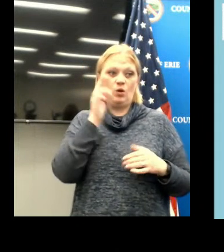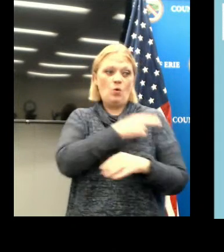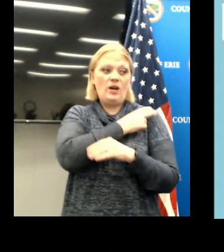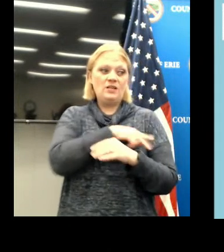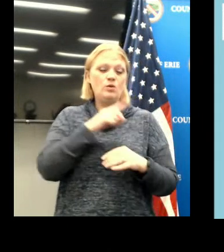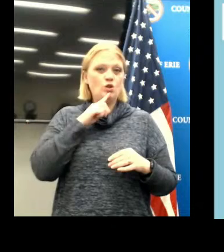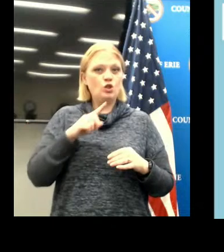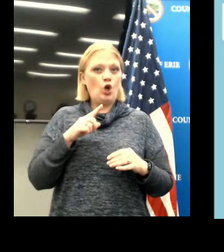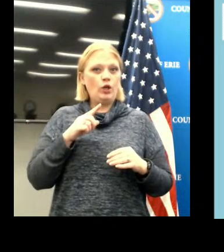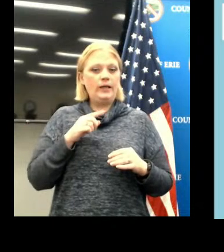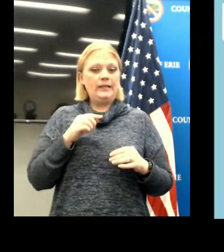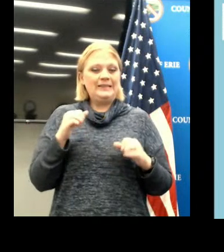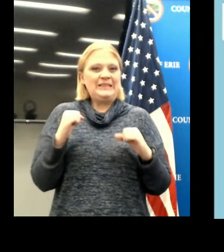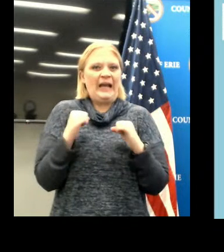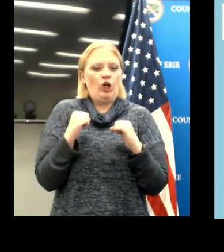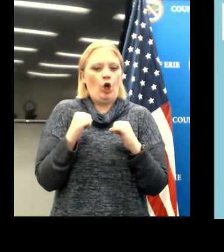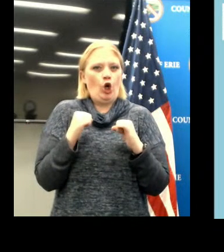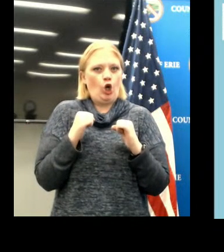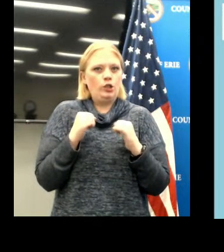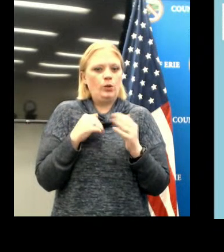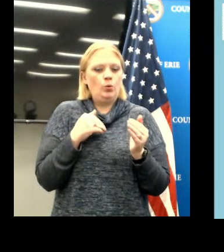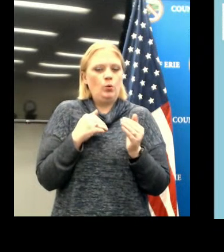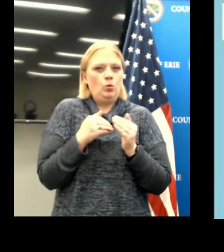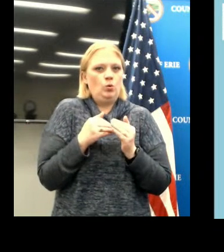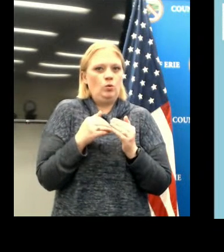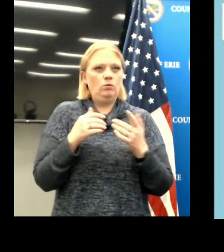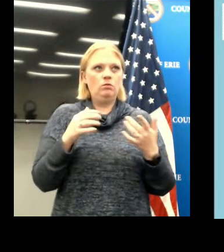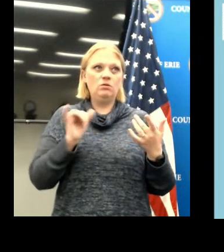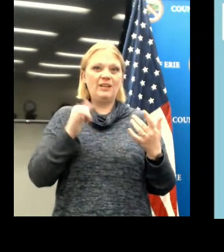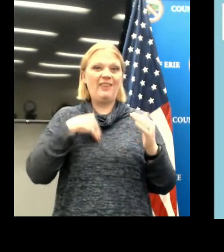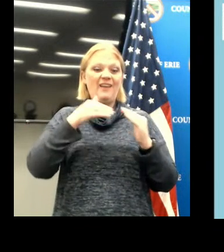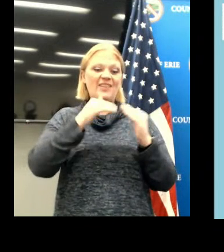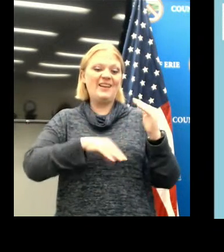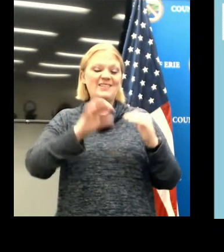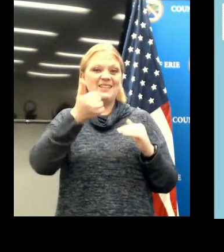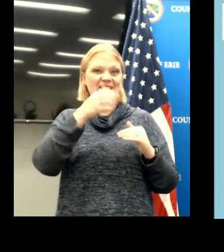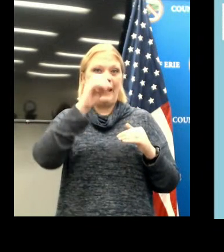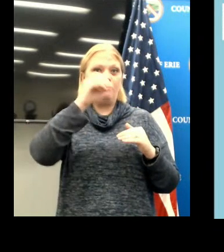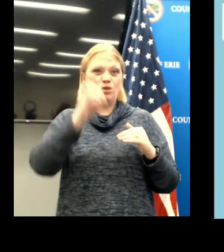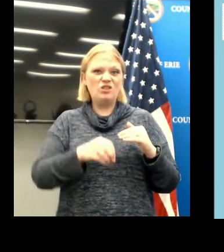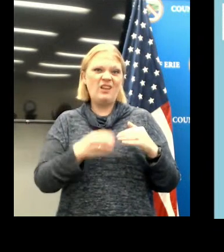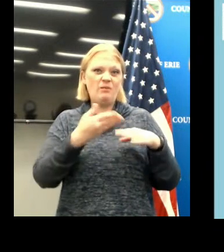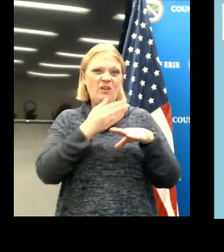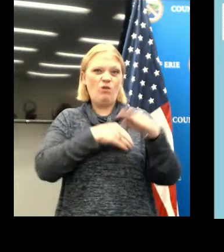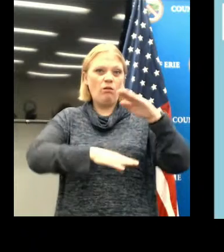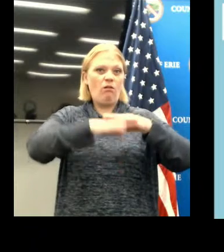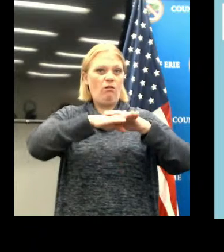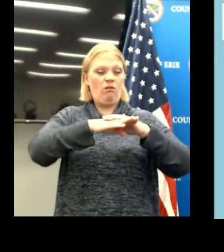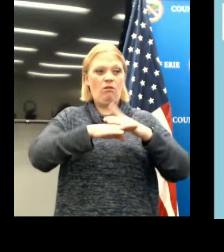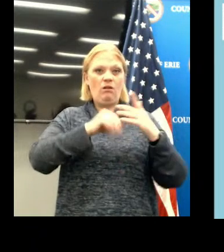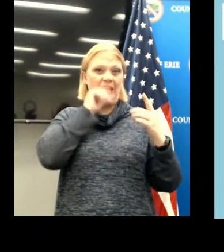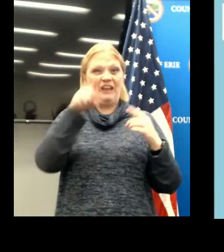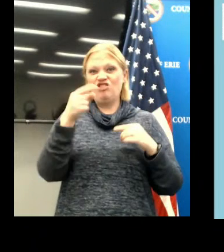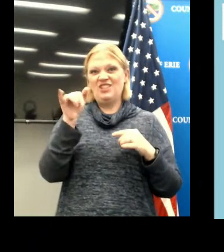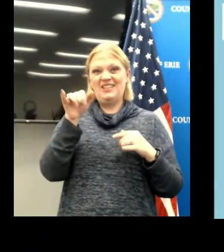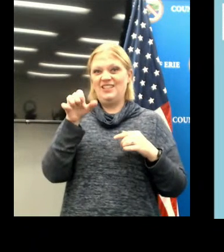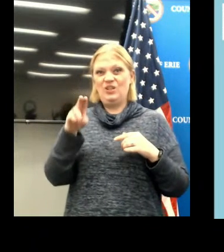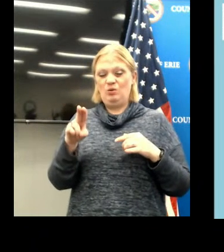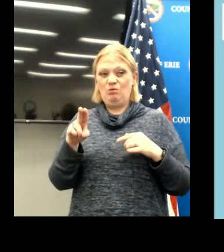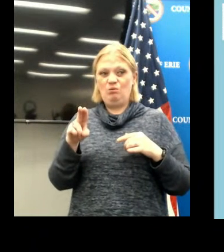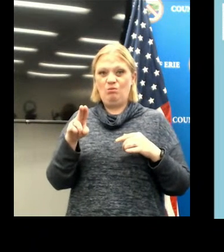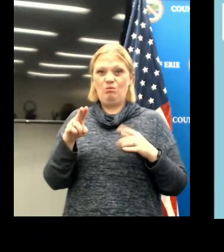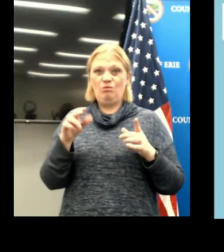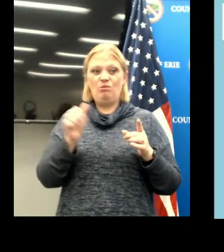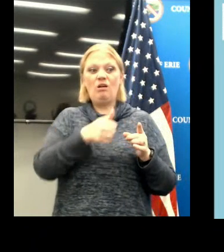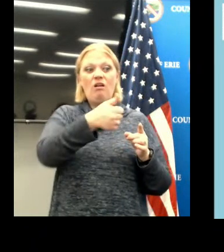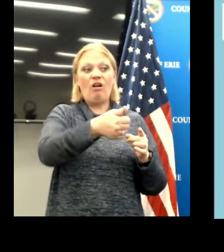tighter. There's a couple of hospitals that have less than 10% capacity in full, not just with regards to the ICUs. And there's others